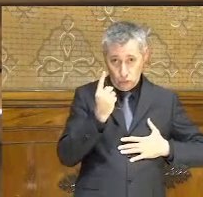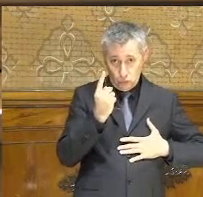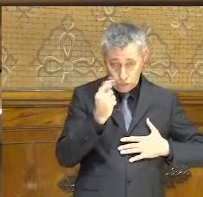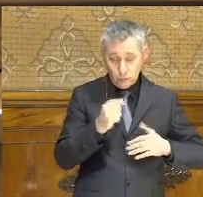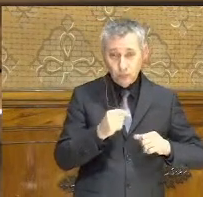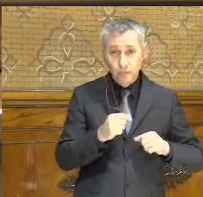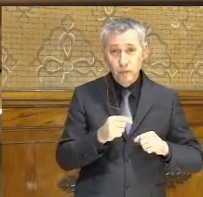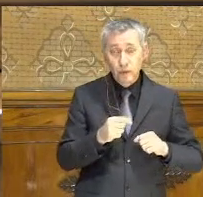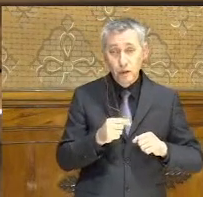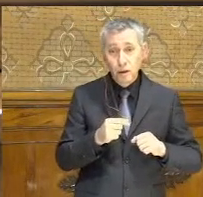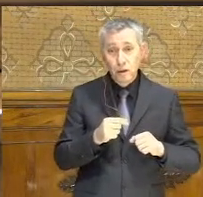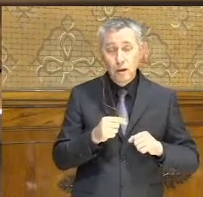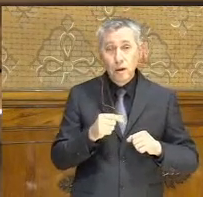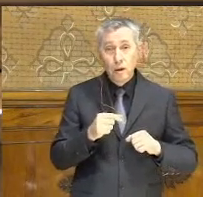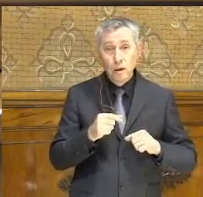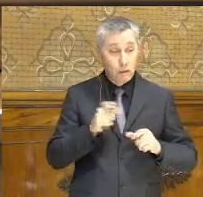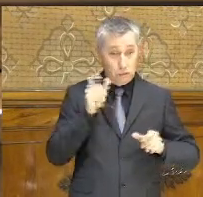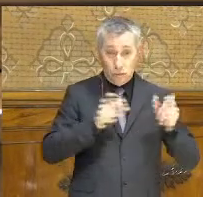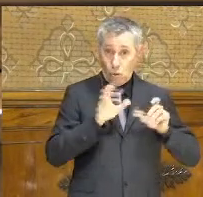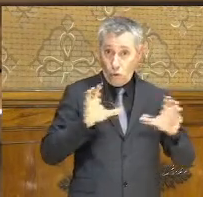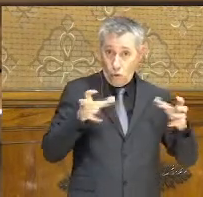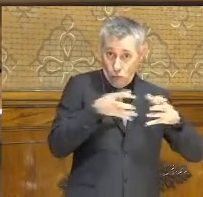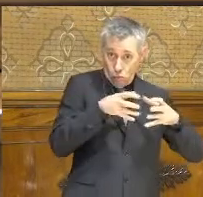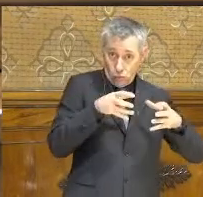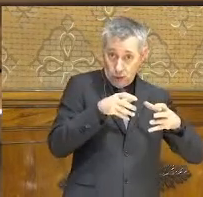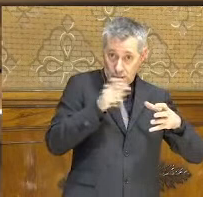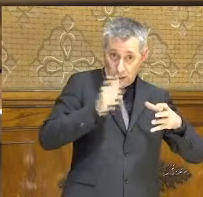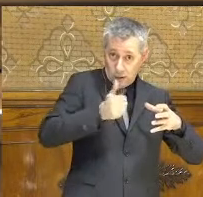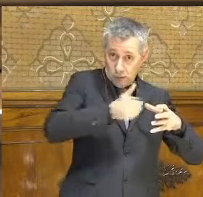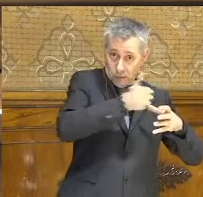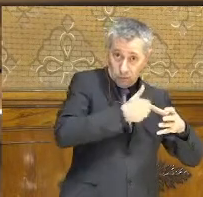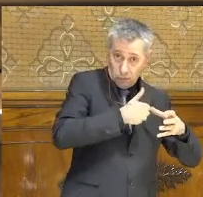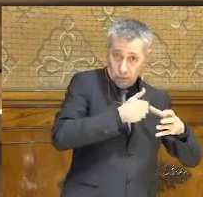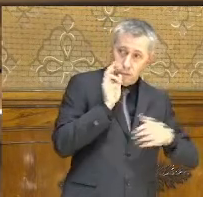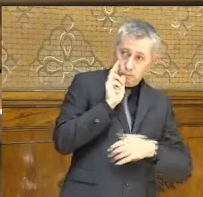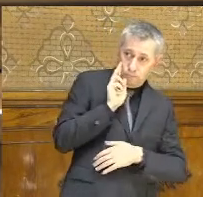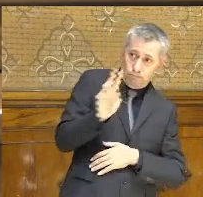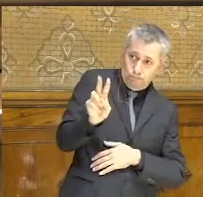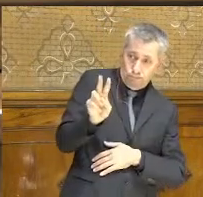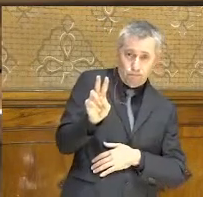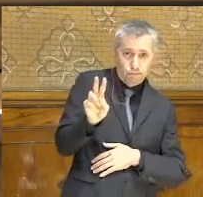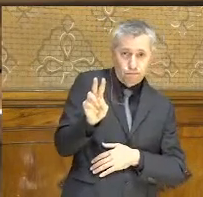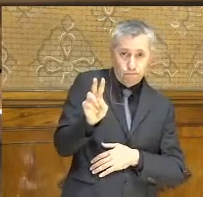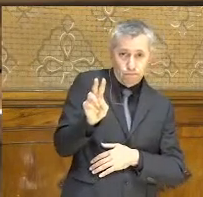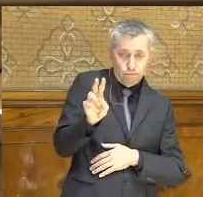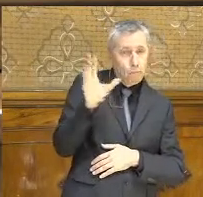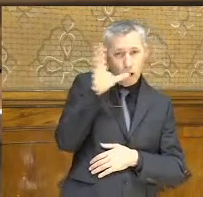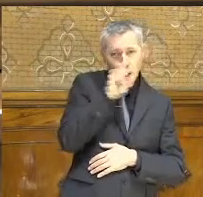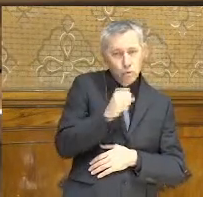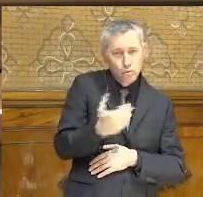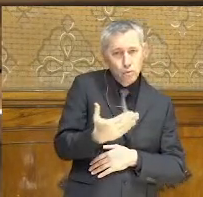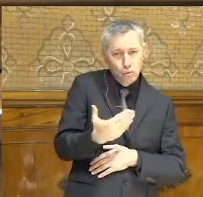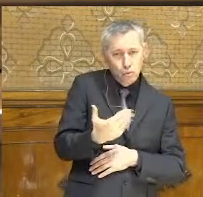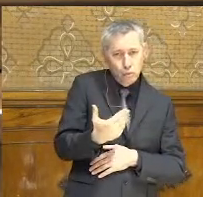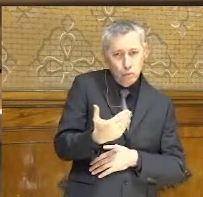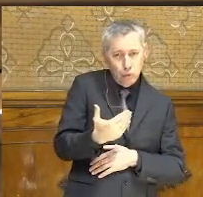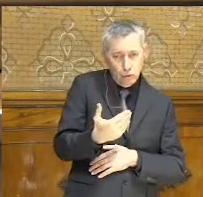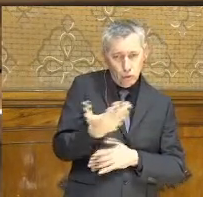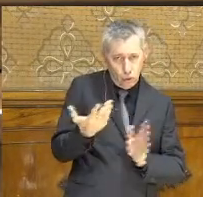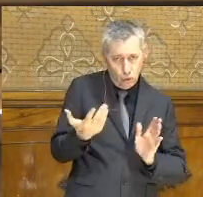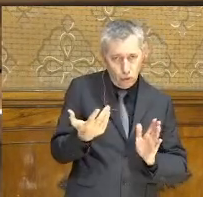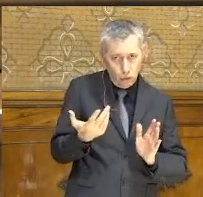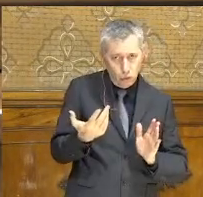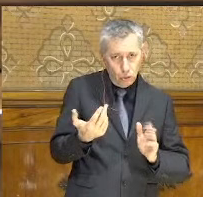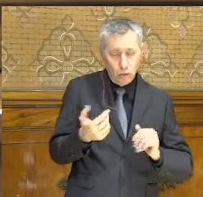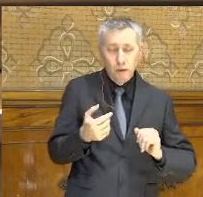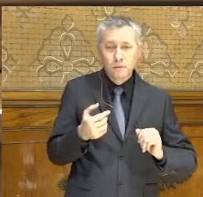the members of this community immediately recognize in him, it's masculine, it could be,